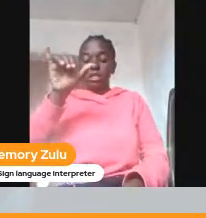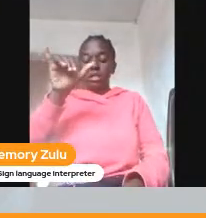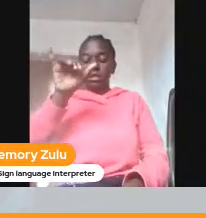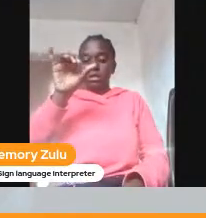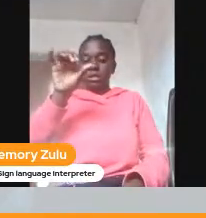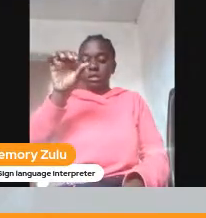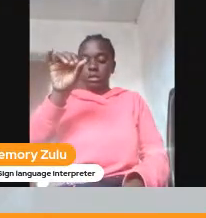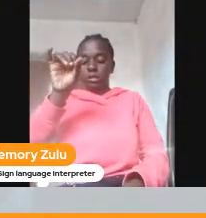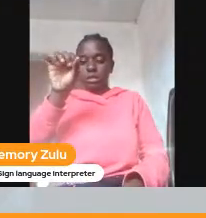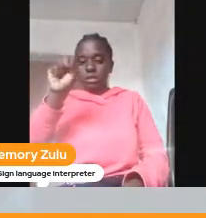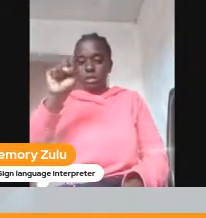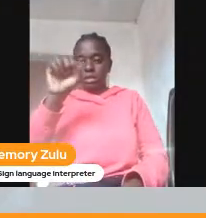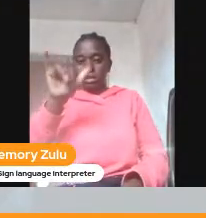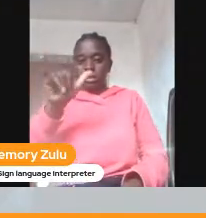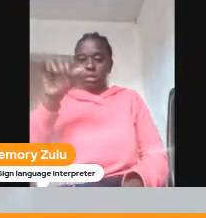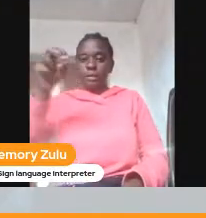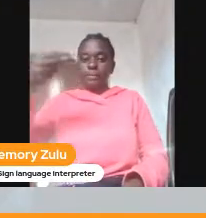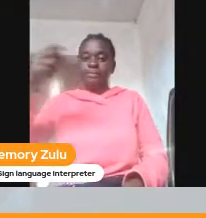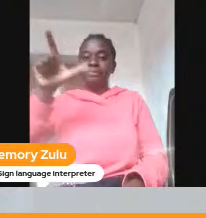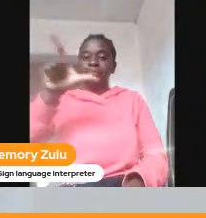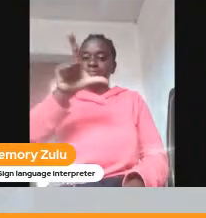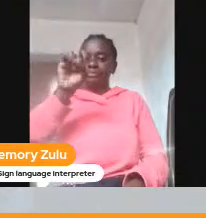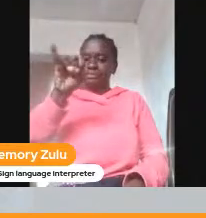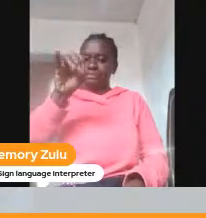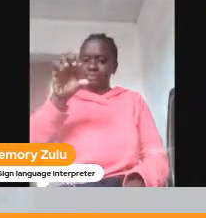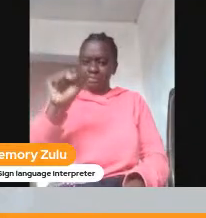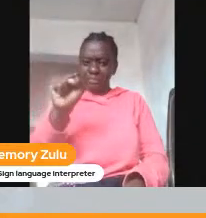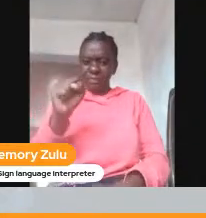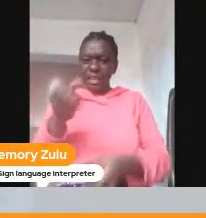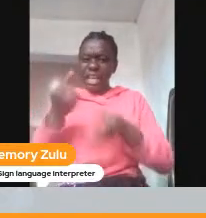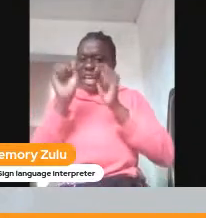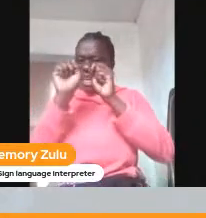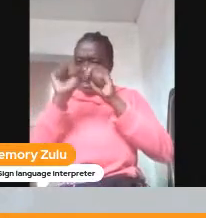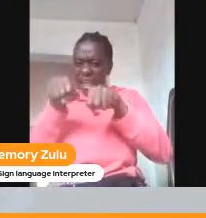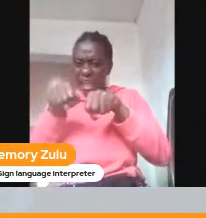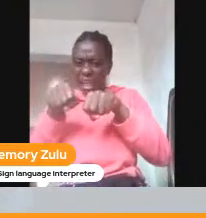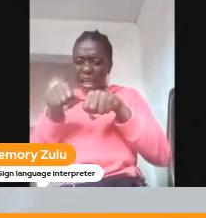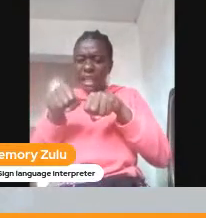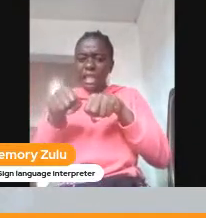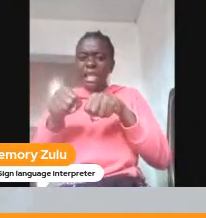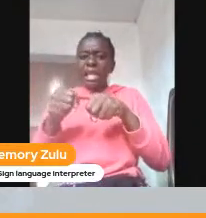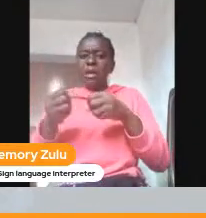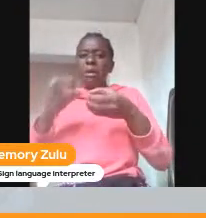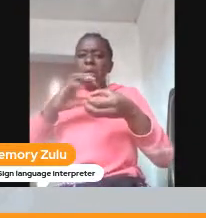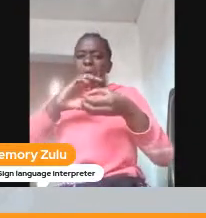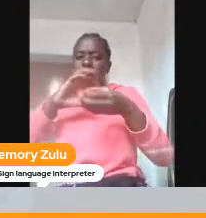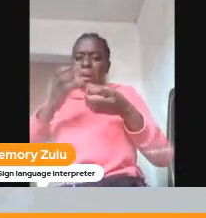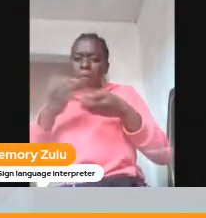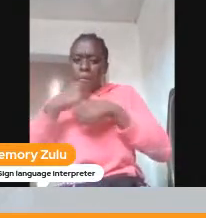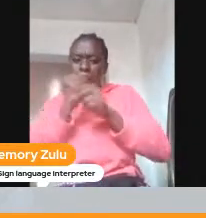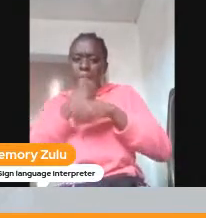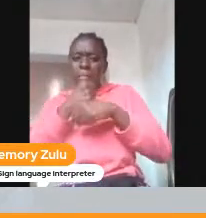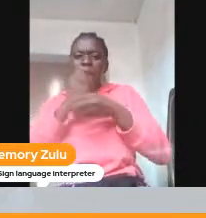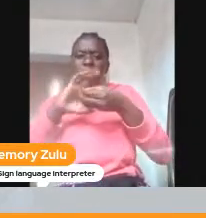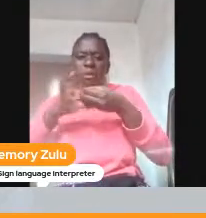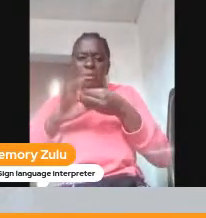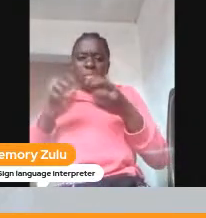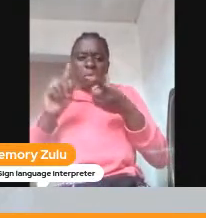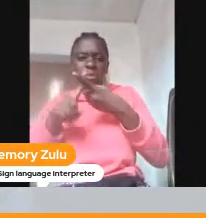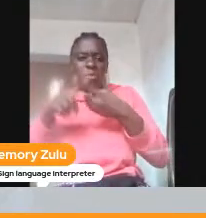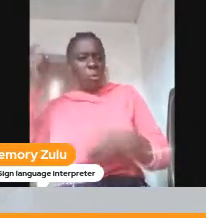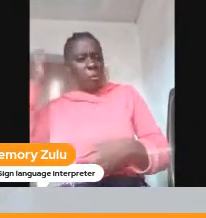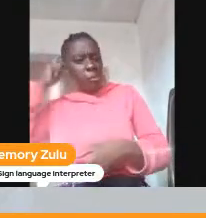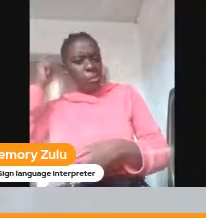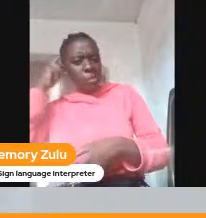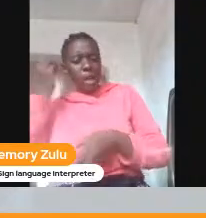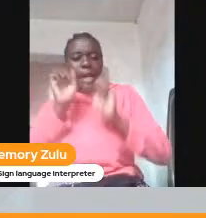cannot even, you become deaf because syphilis has got that culprit. And then for untreated STIs, if you just